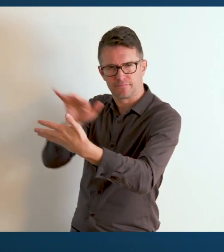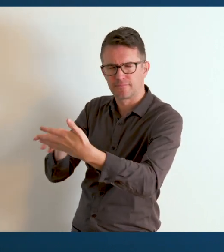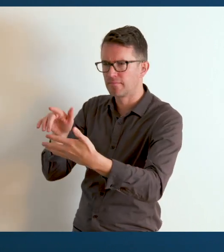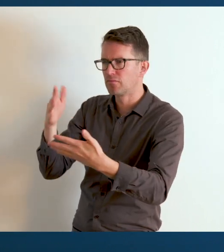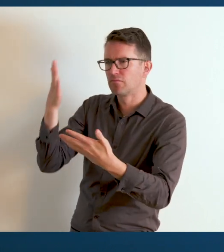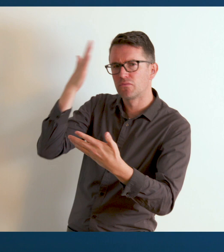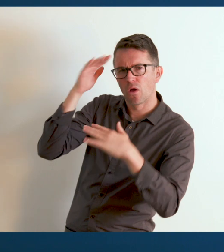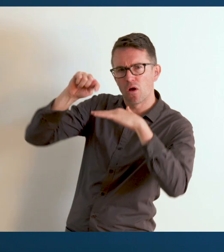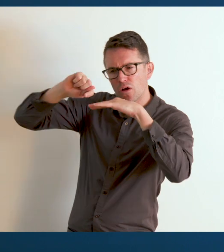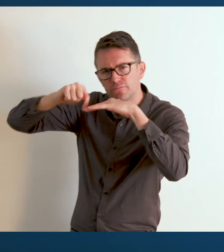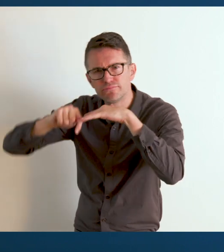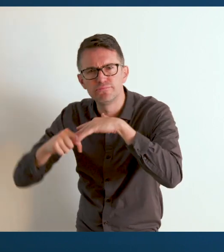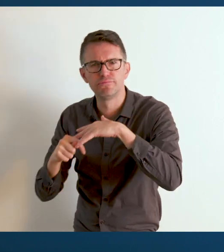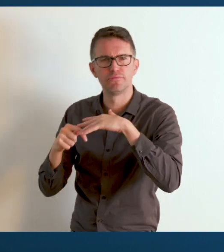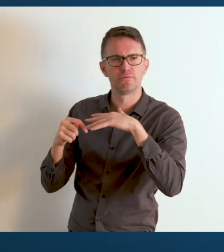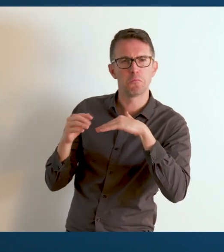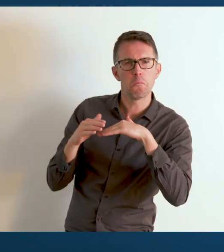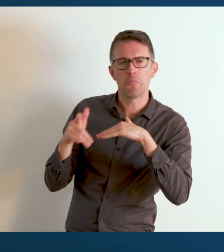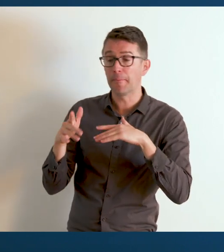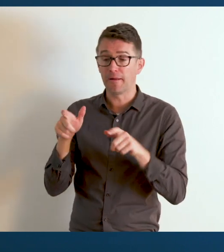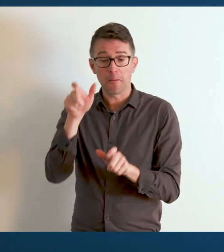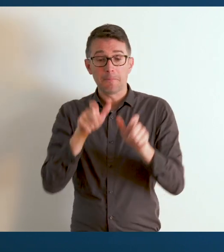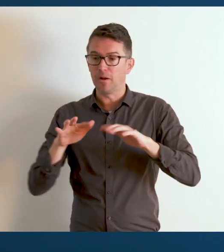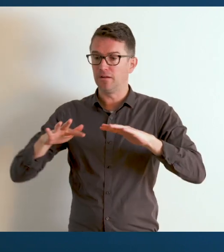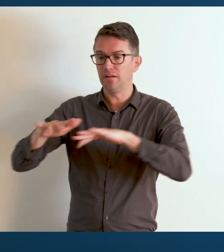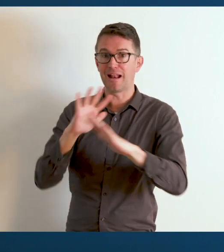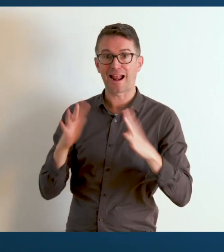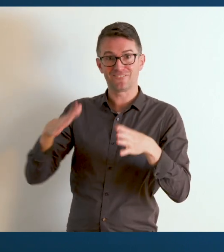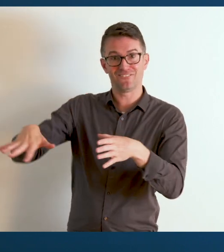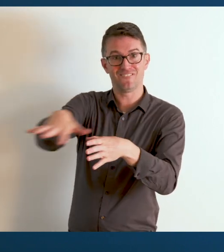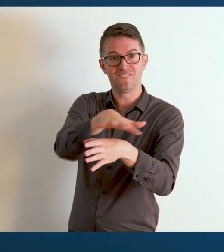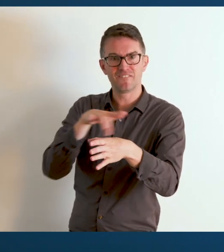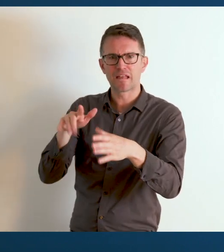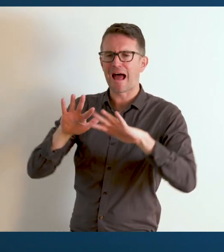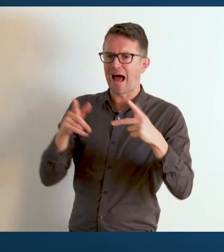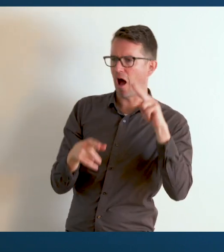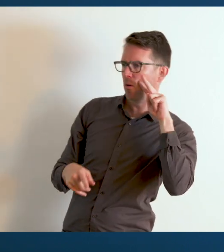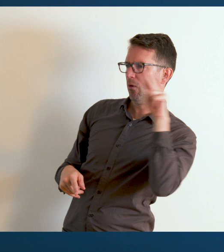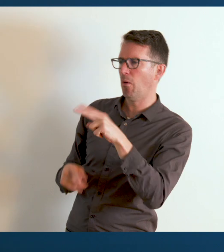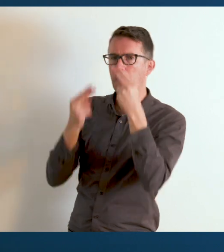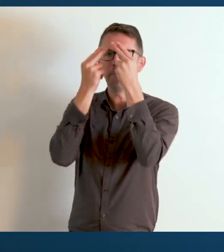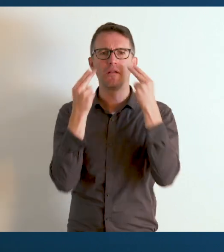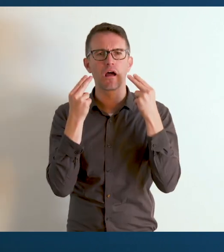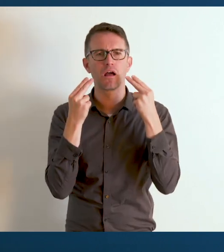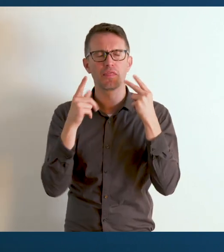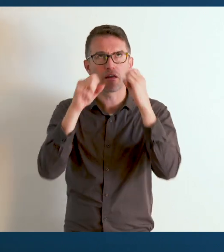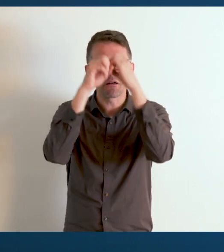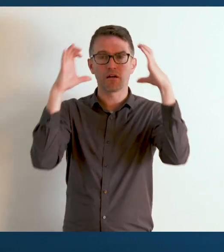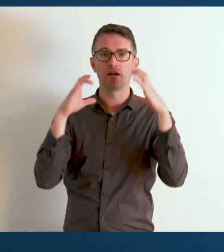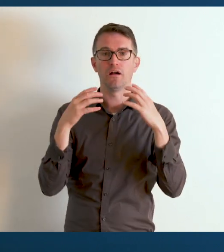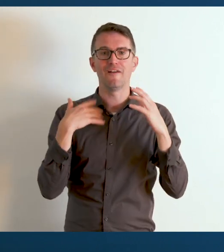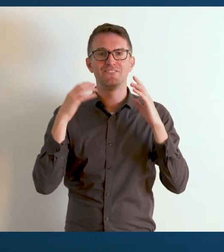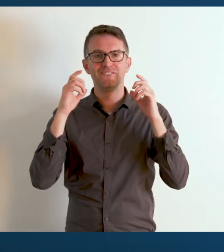study perhaps can reveal that community members perceived blindness from cataracts